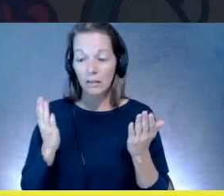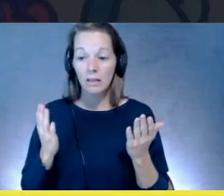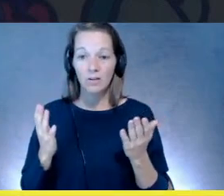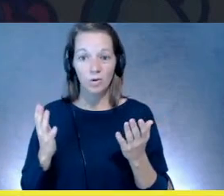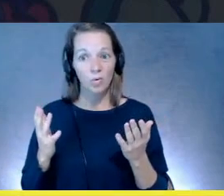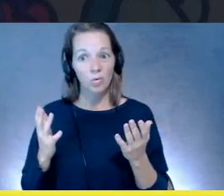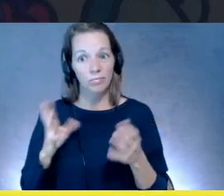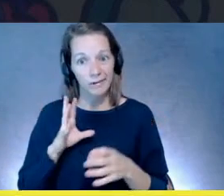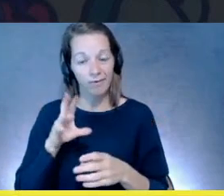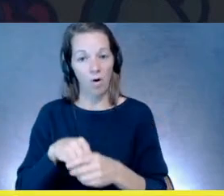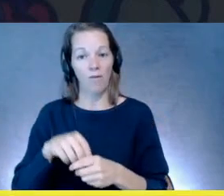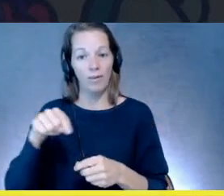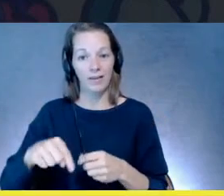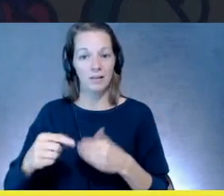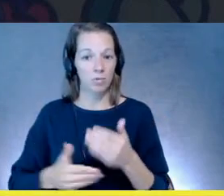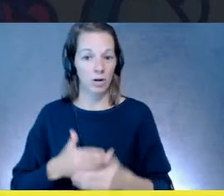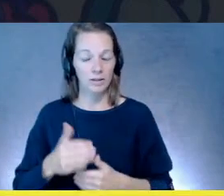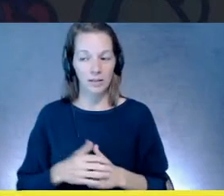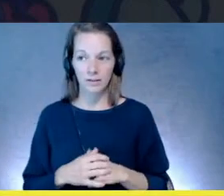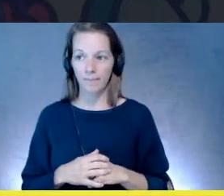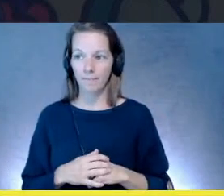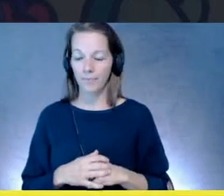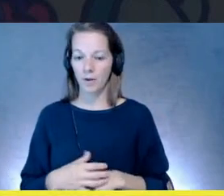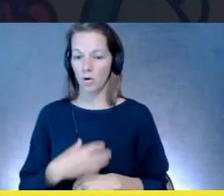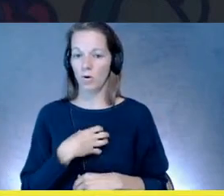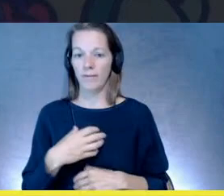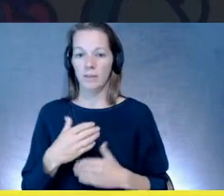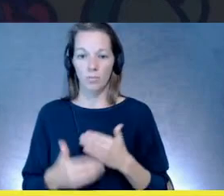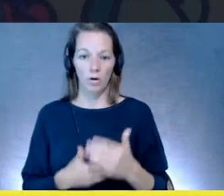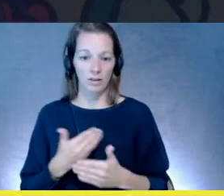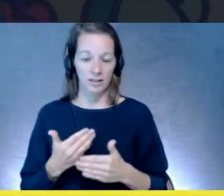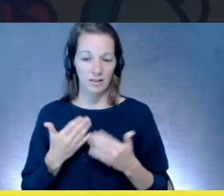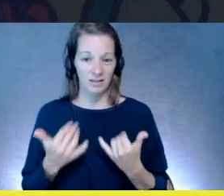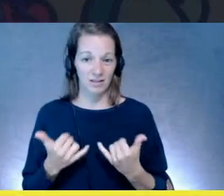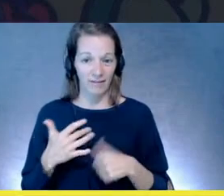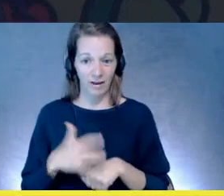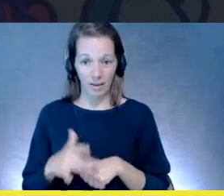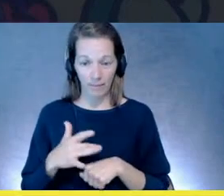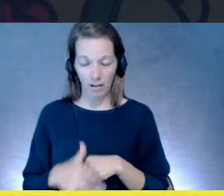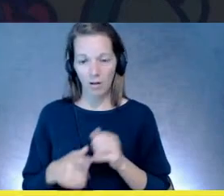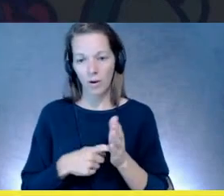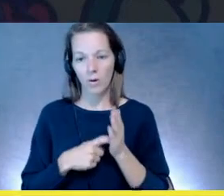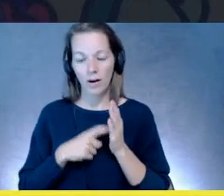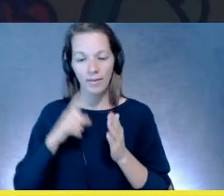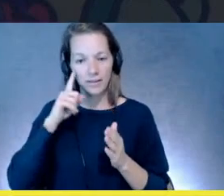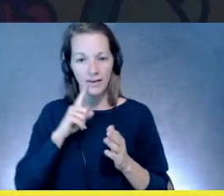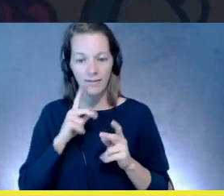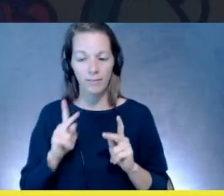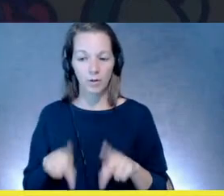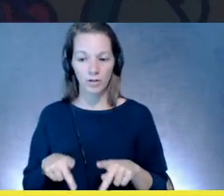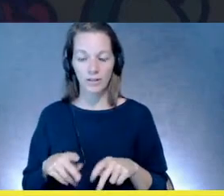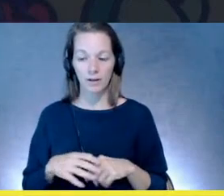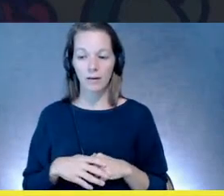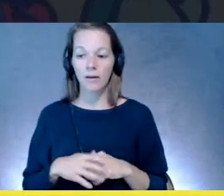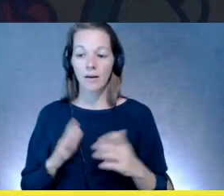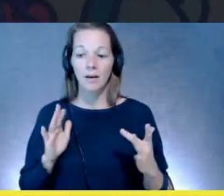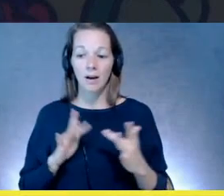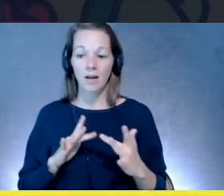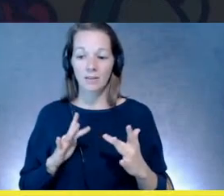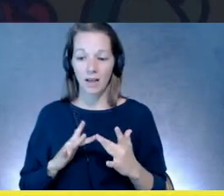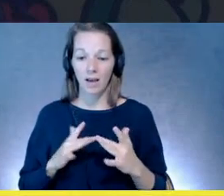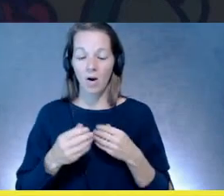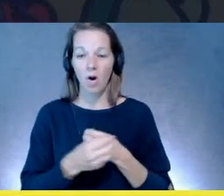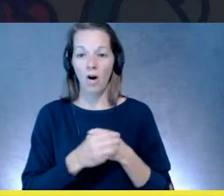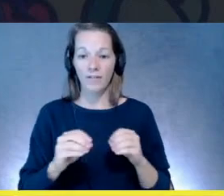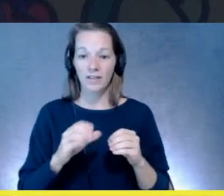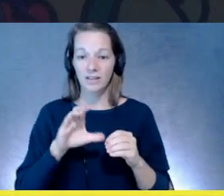of grievance process. So the grievance processes that are currently available require that the deaf person either contact Office of Civil Rights